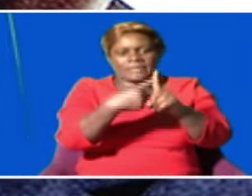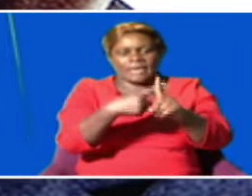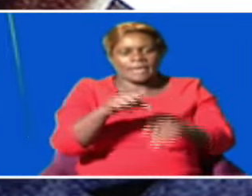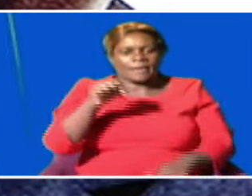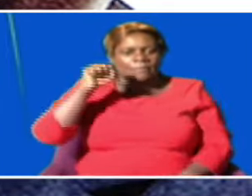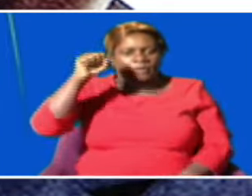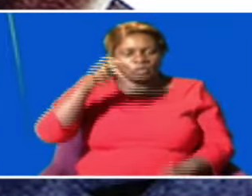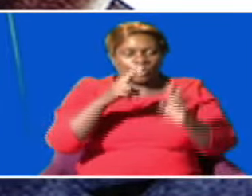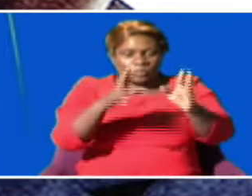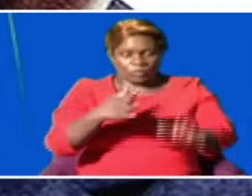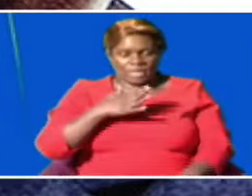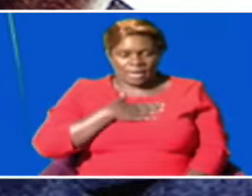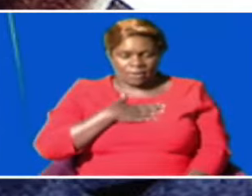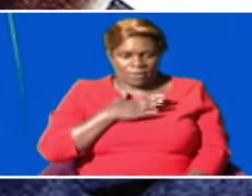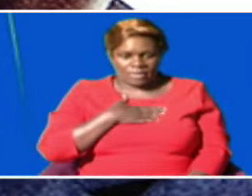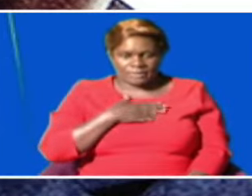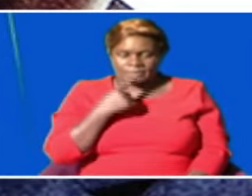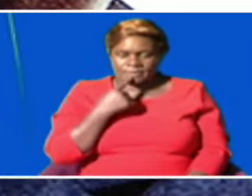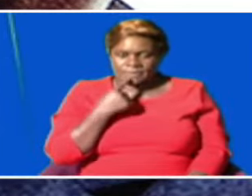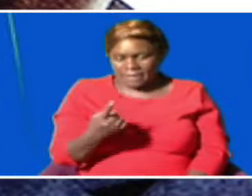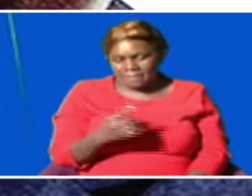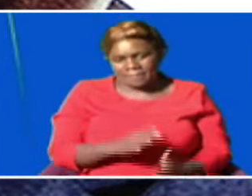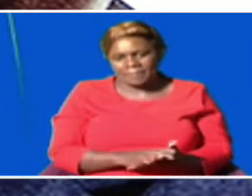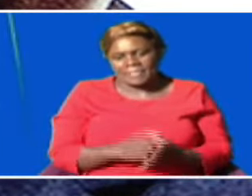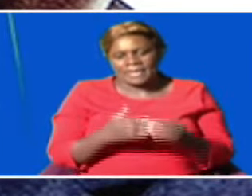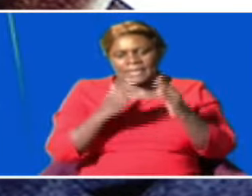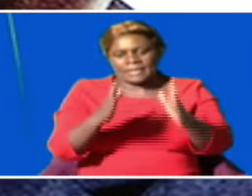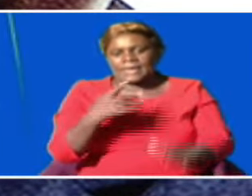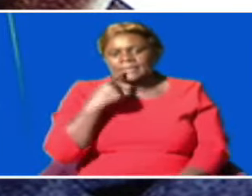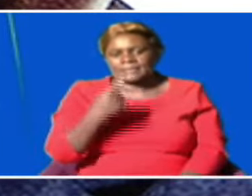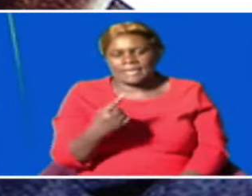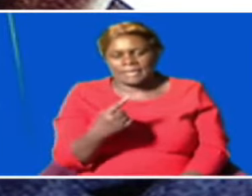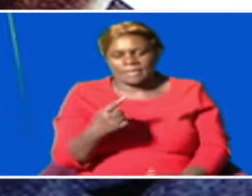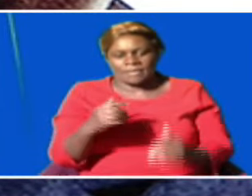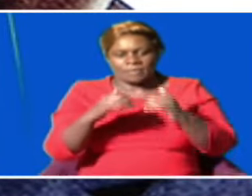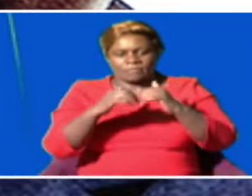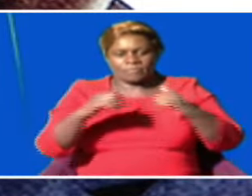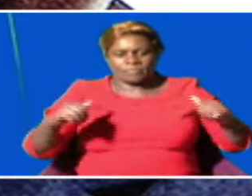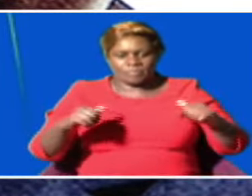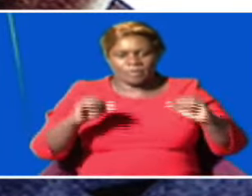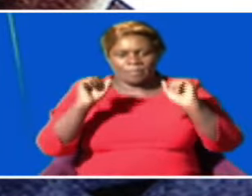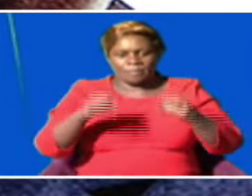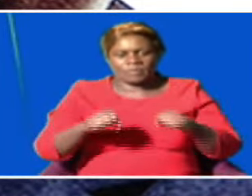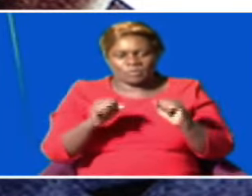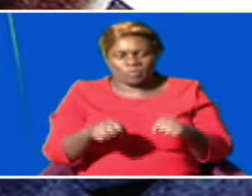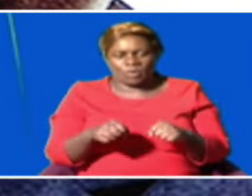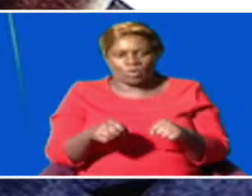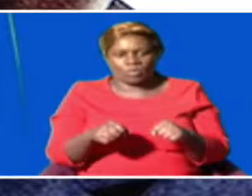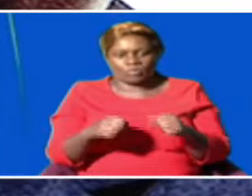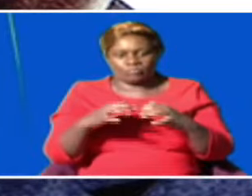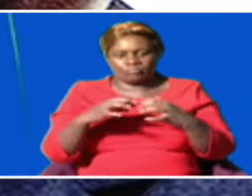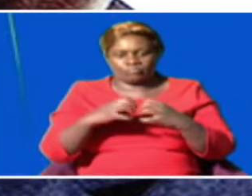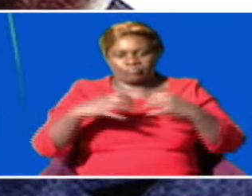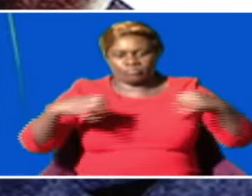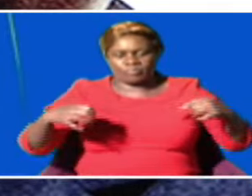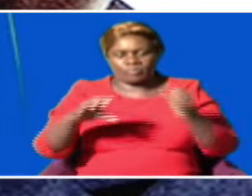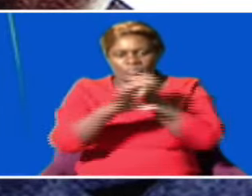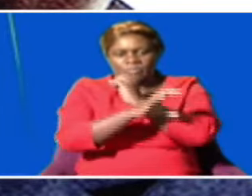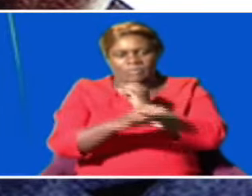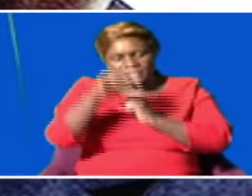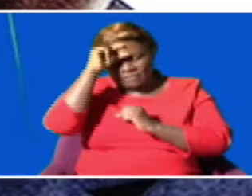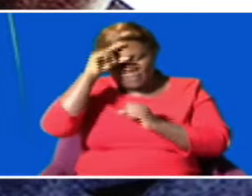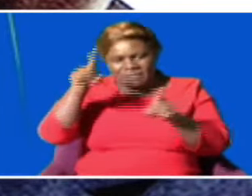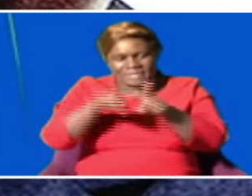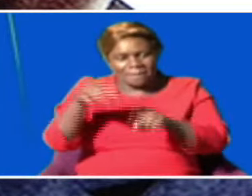political affairs reporter Daniel Kariki explains, the leaders say the rift may lead to a disjointed government as witnessed in the